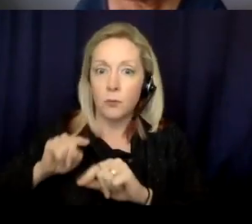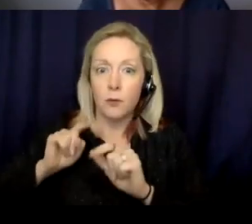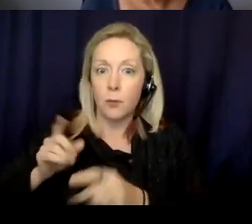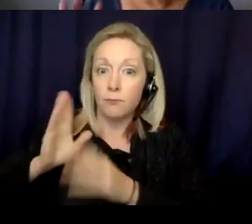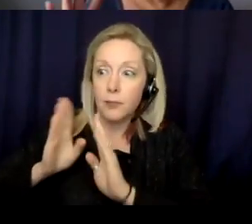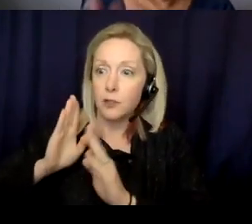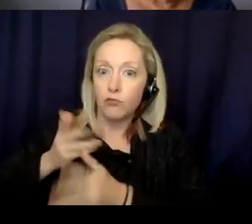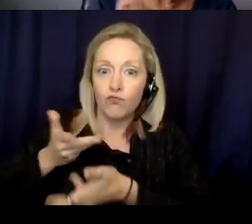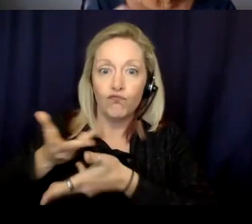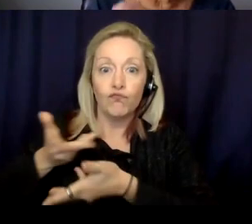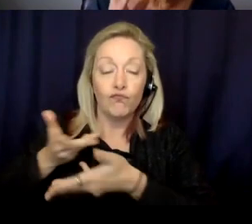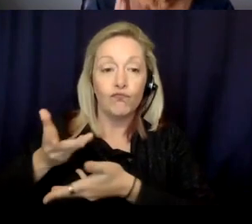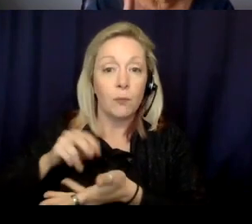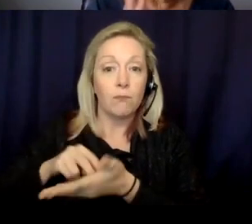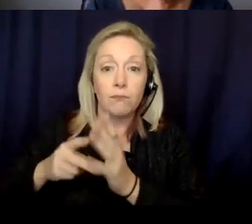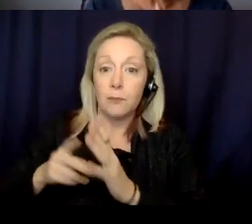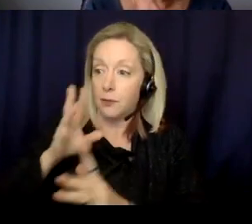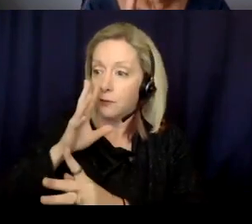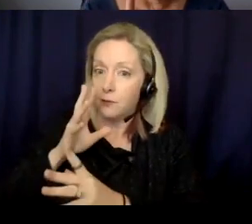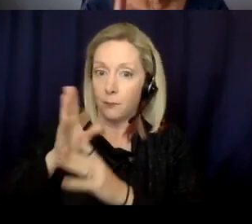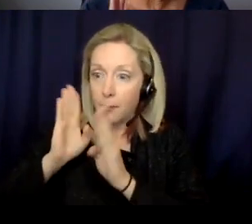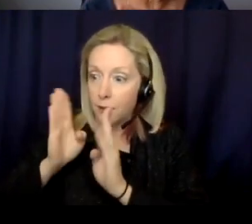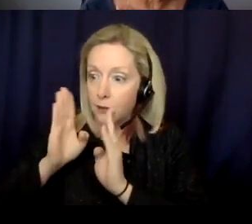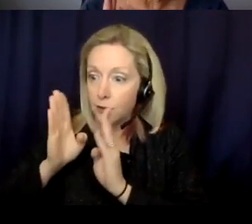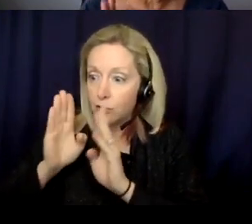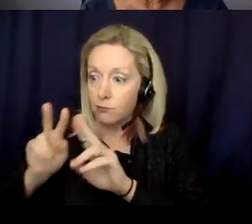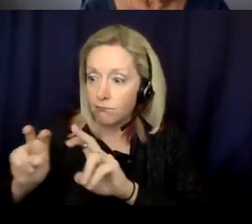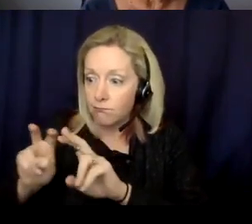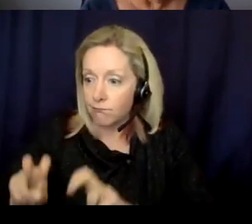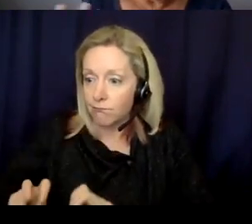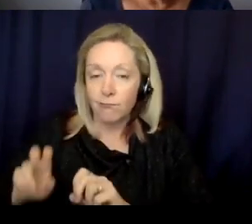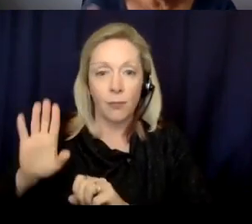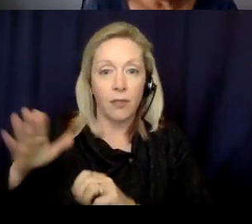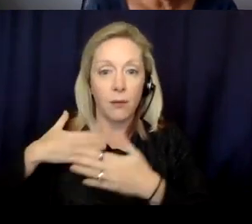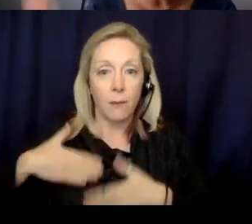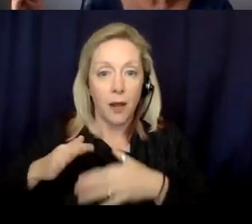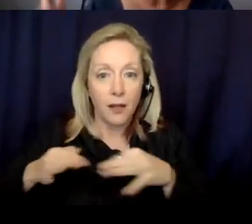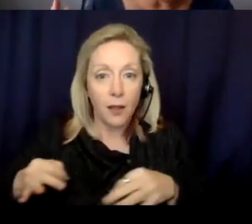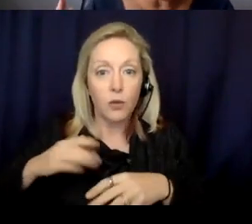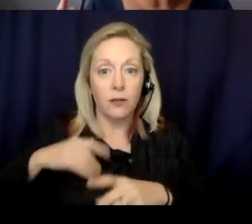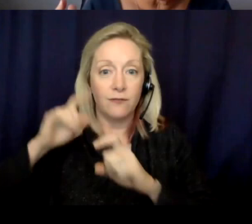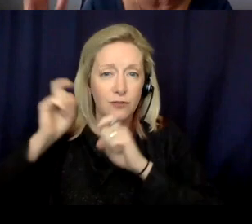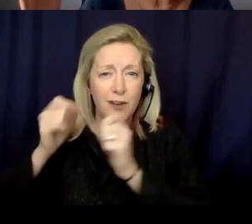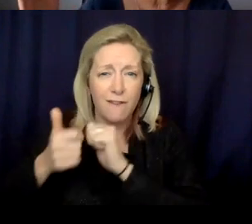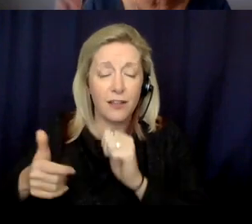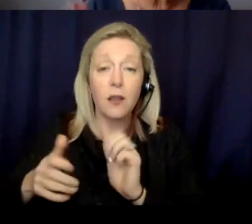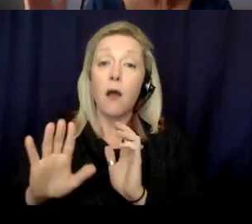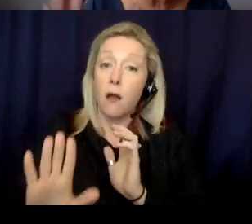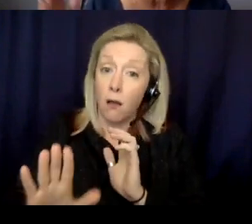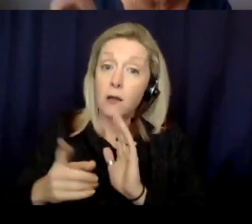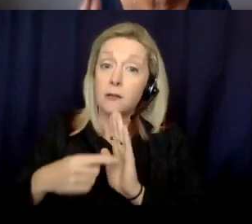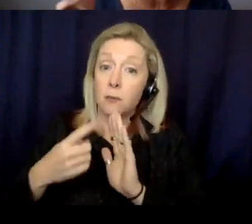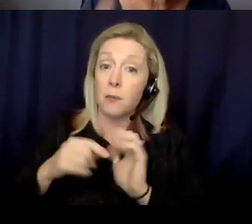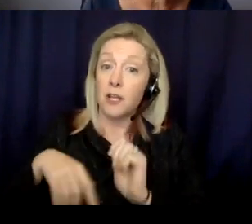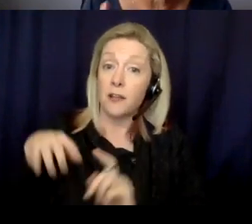That means that I'm really going to be watching every move that they make. And I may even videotape just so